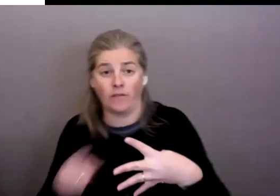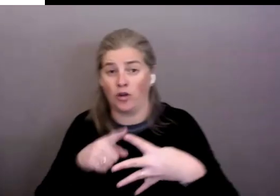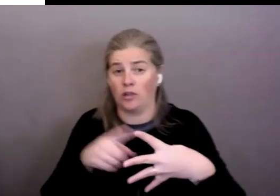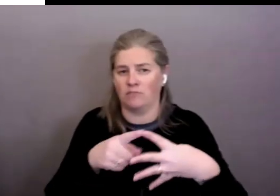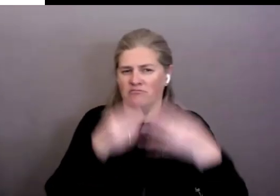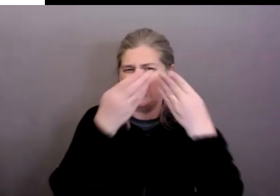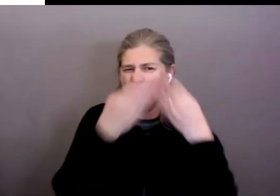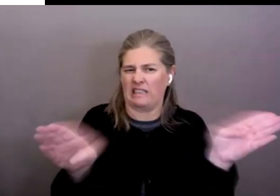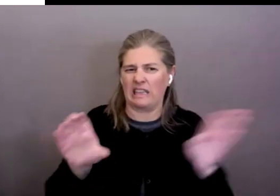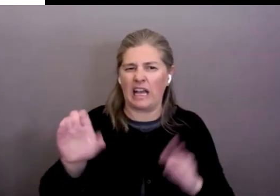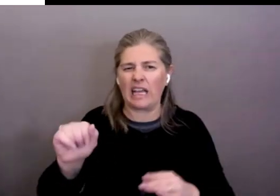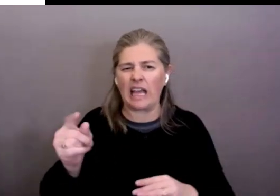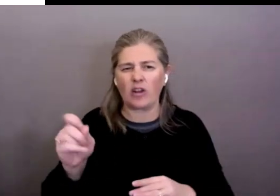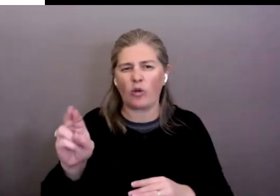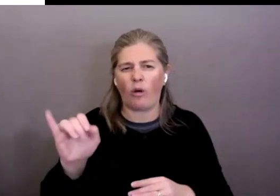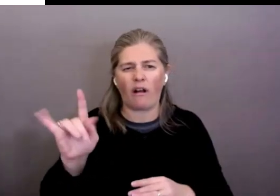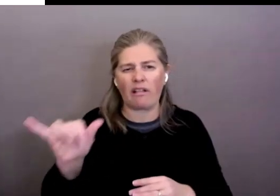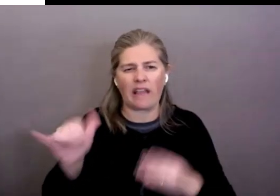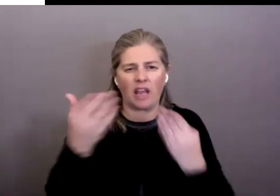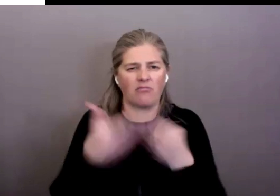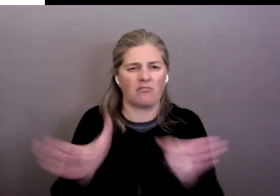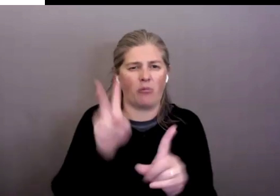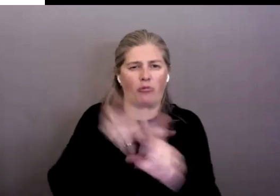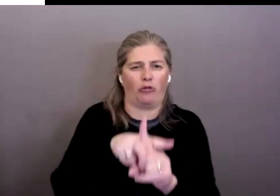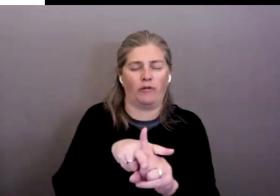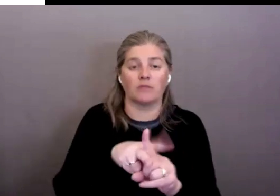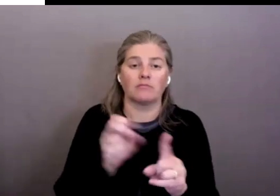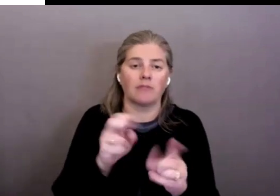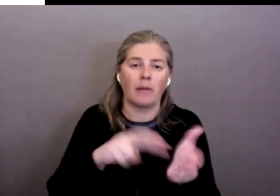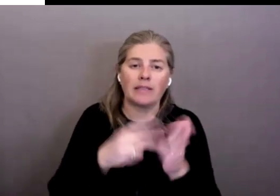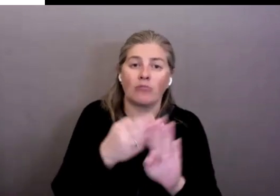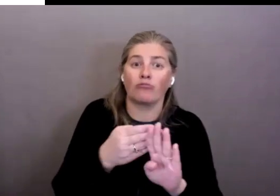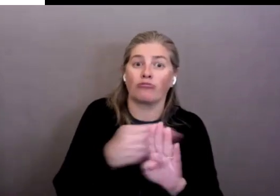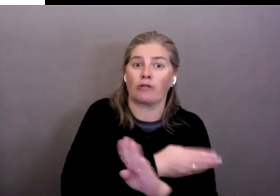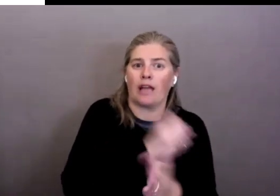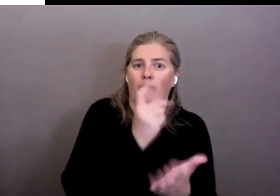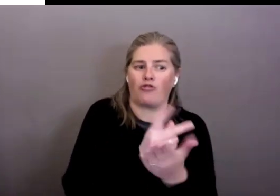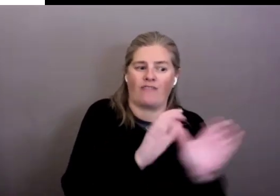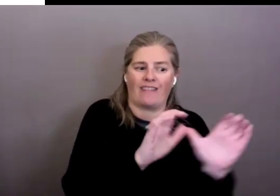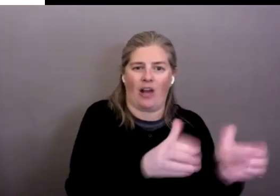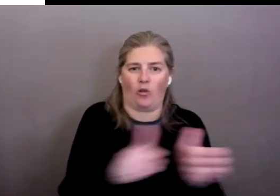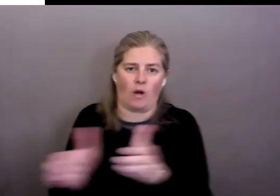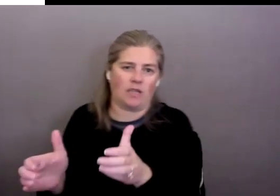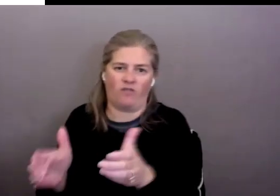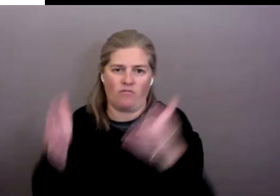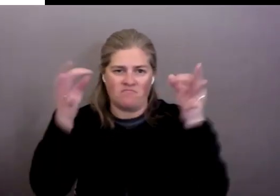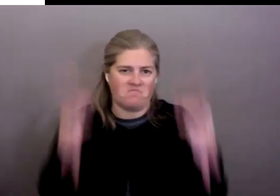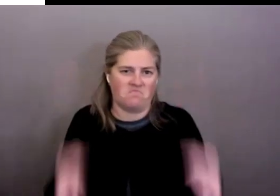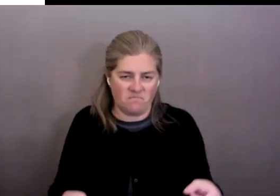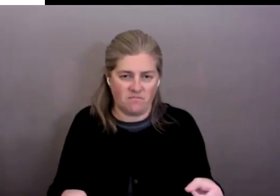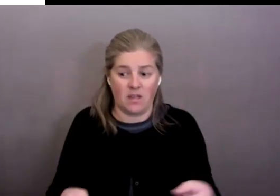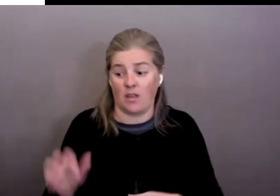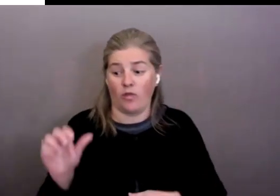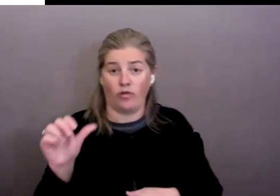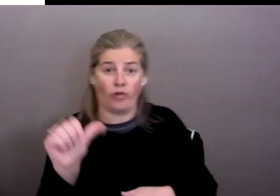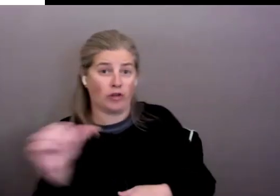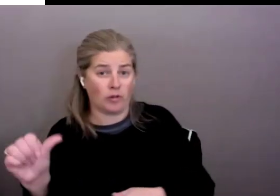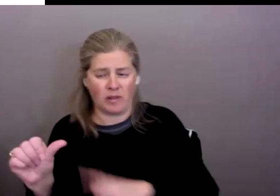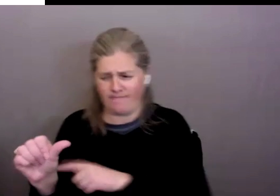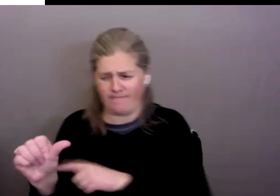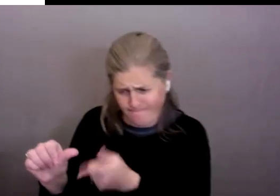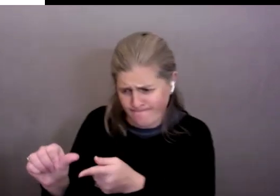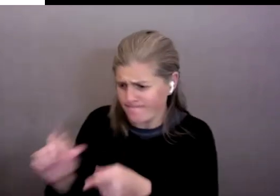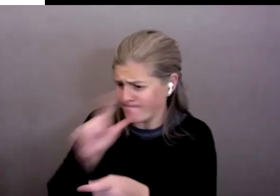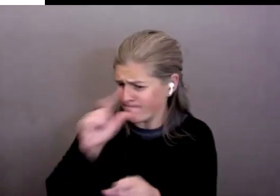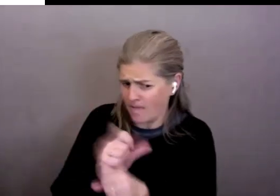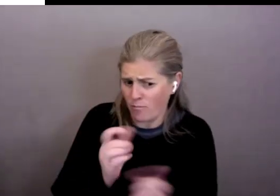categorically approved agreements. Pre-approved categories of agreements. The AAA is asked to indicate, is this a